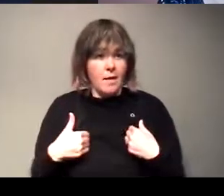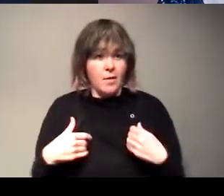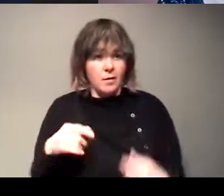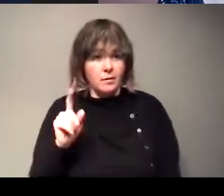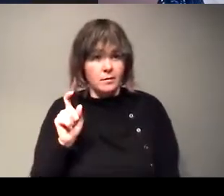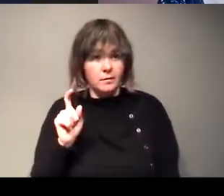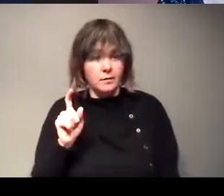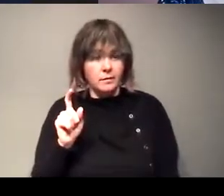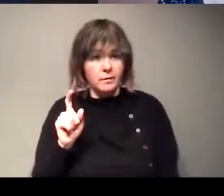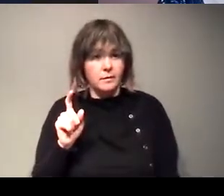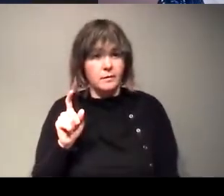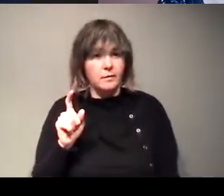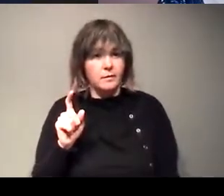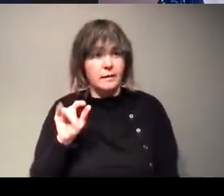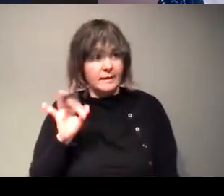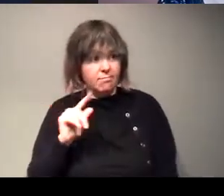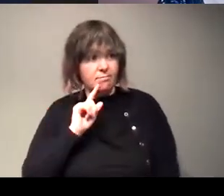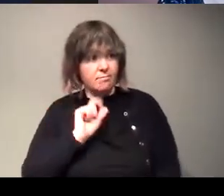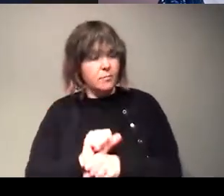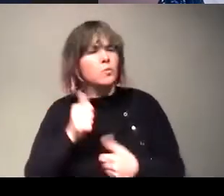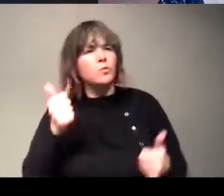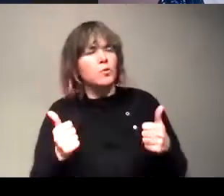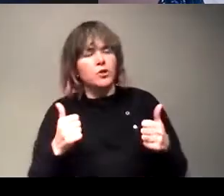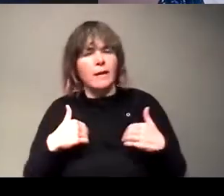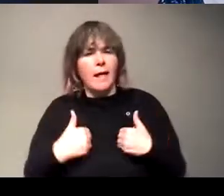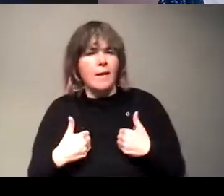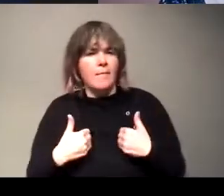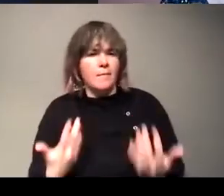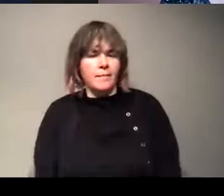so, what animal?